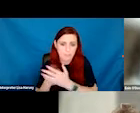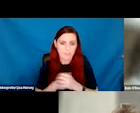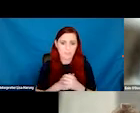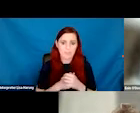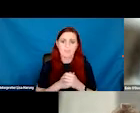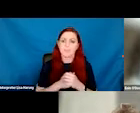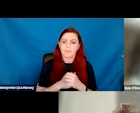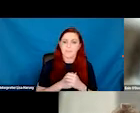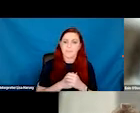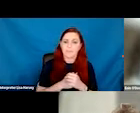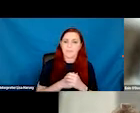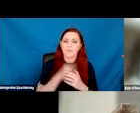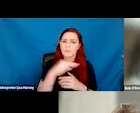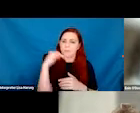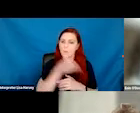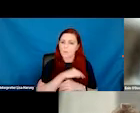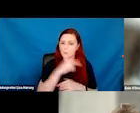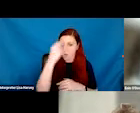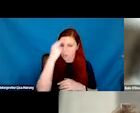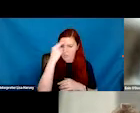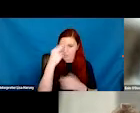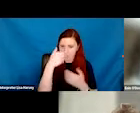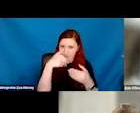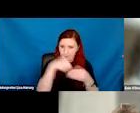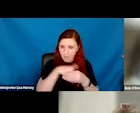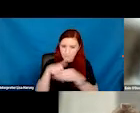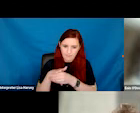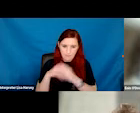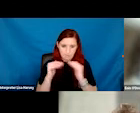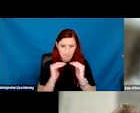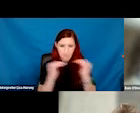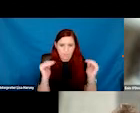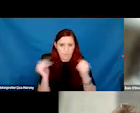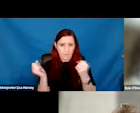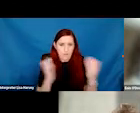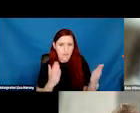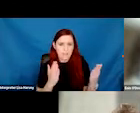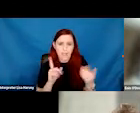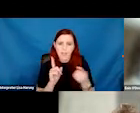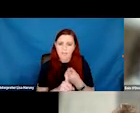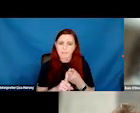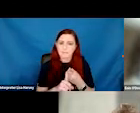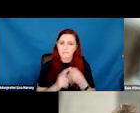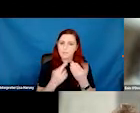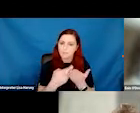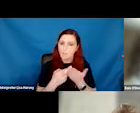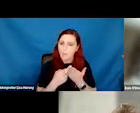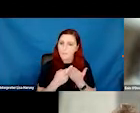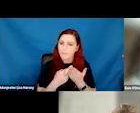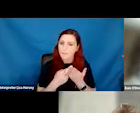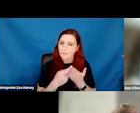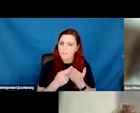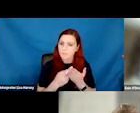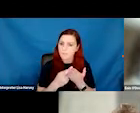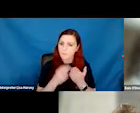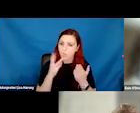So it's important to understand the context in which the standard is being applied and the requirements which it may be